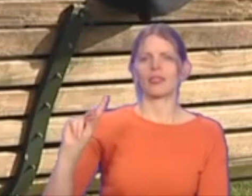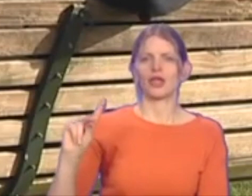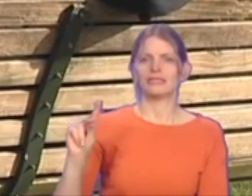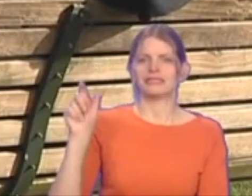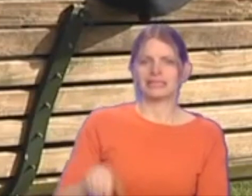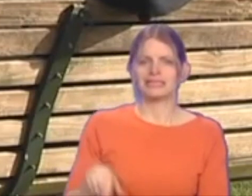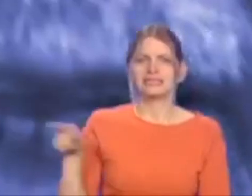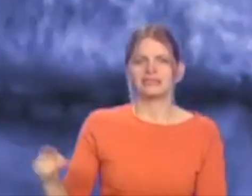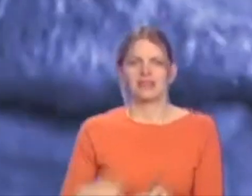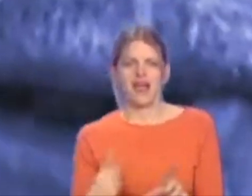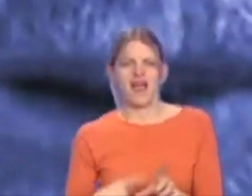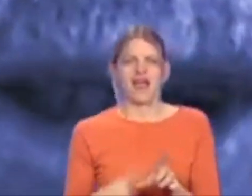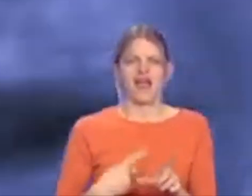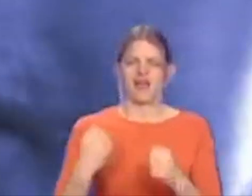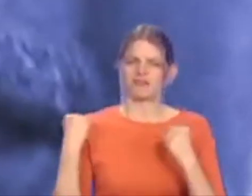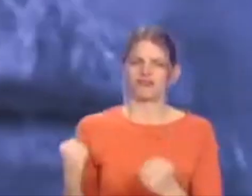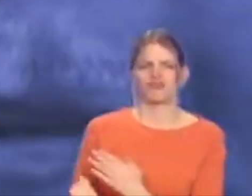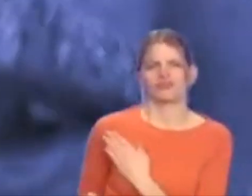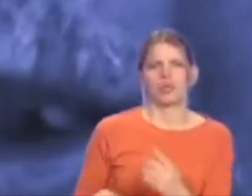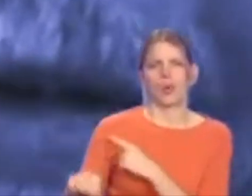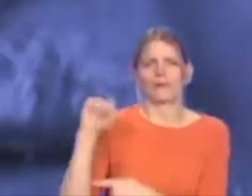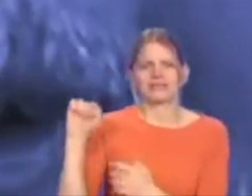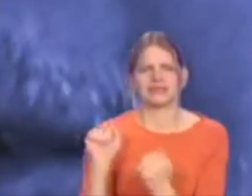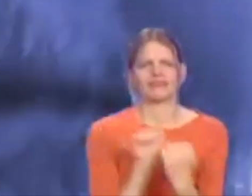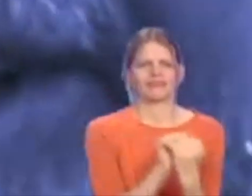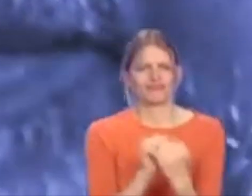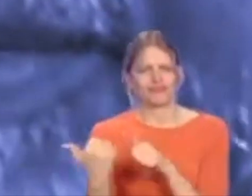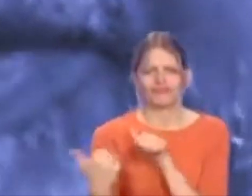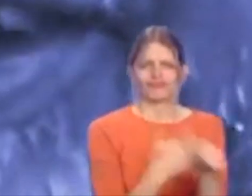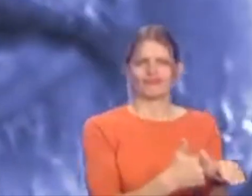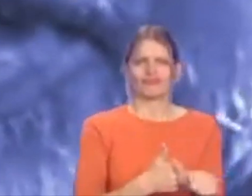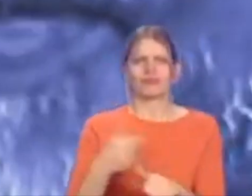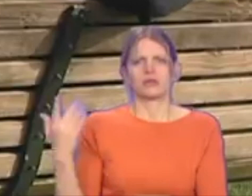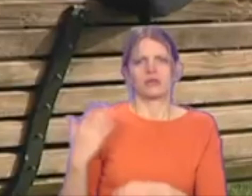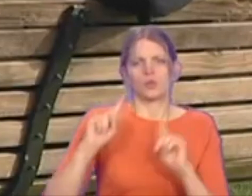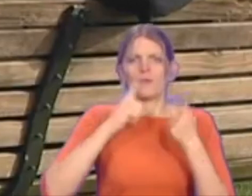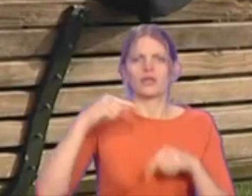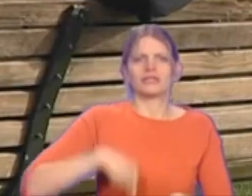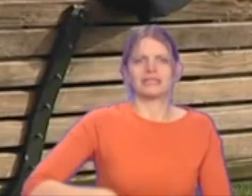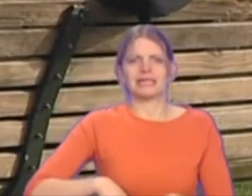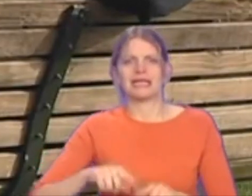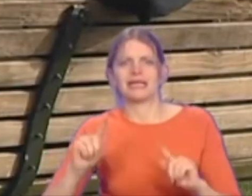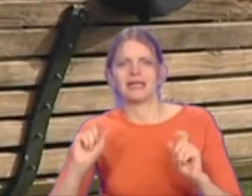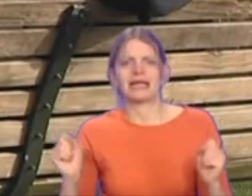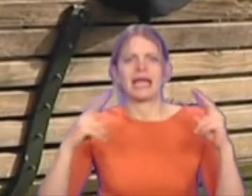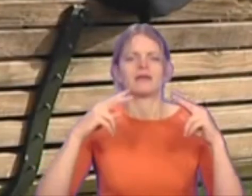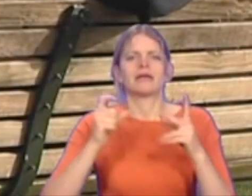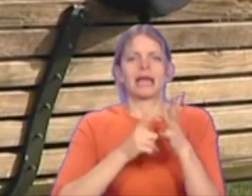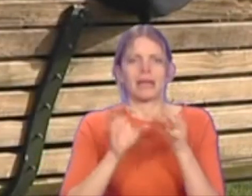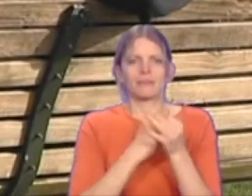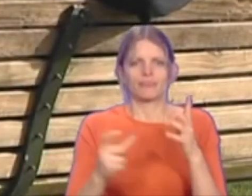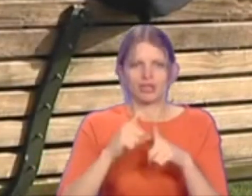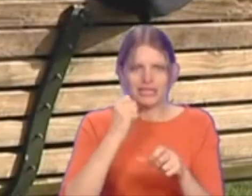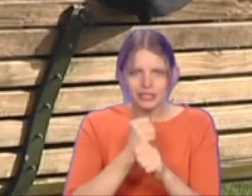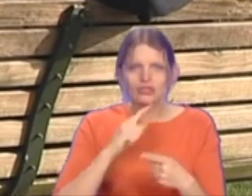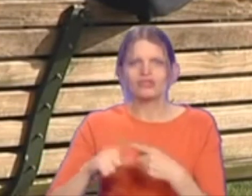Cambridge who felt that the world was going to become a terrible place unless somebody stood up to Nazi Germany. And the only country at that